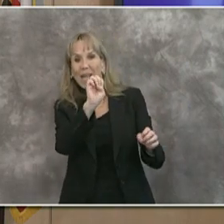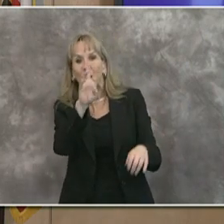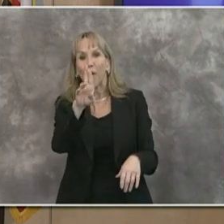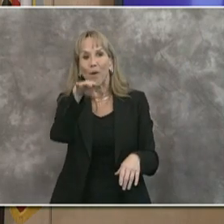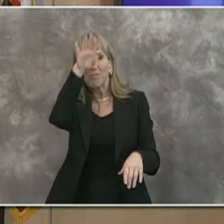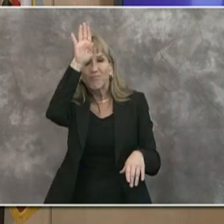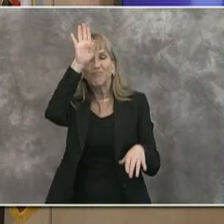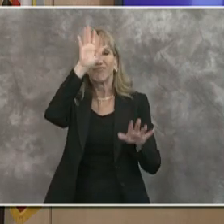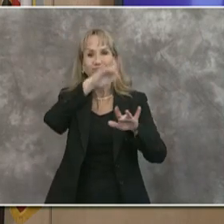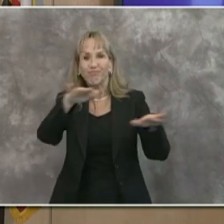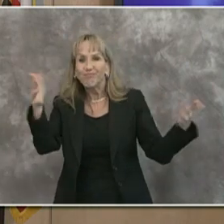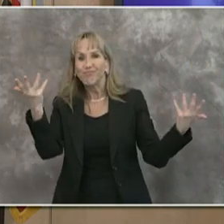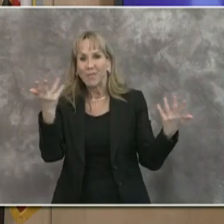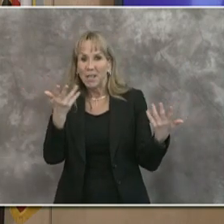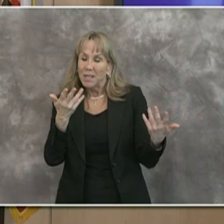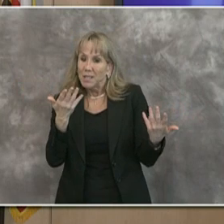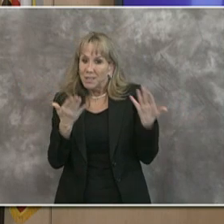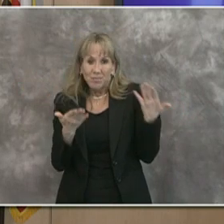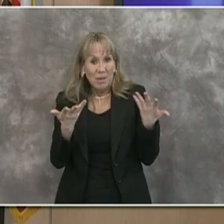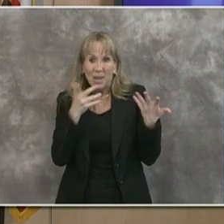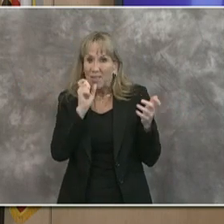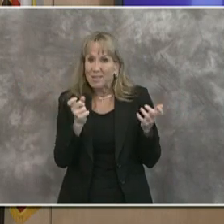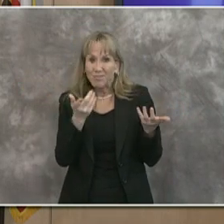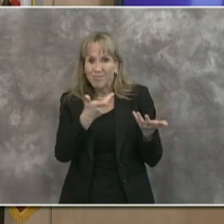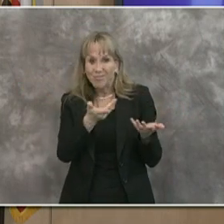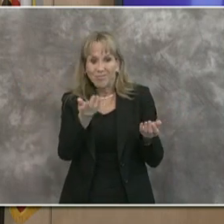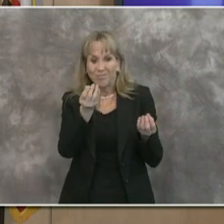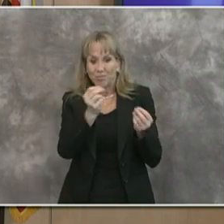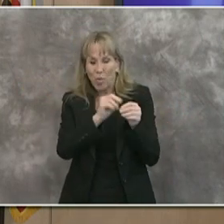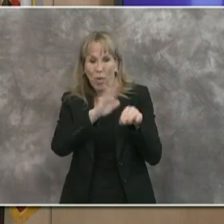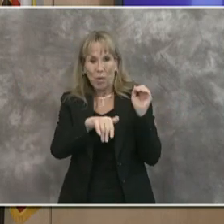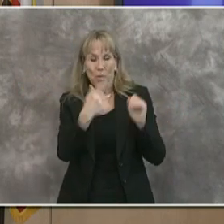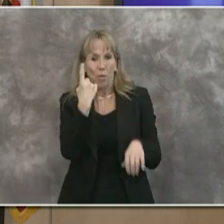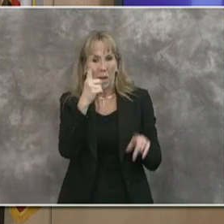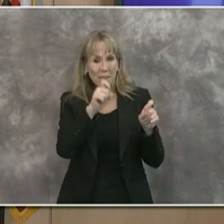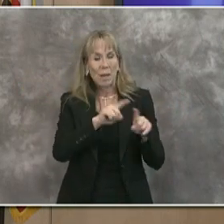who's positive, needs a negative. And so, we're going to continue to assess